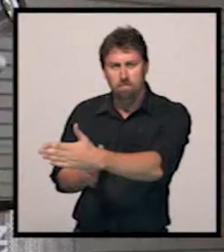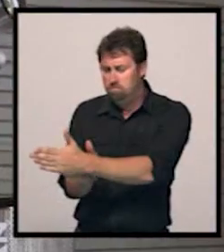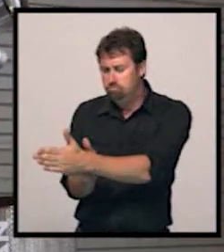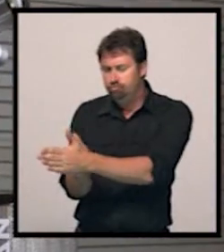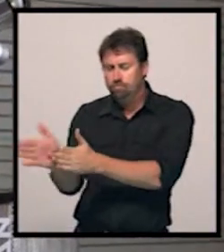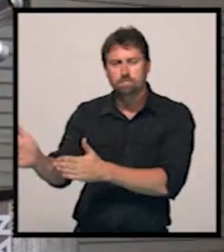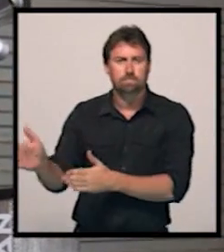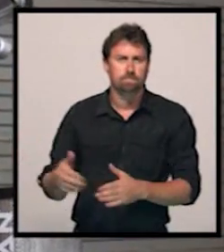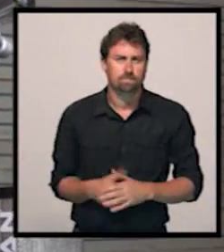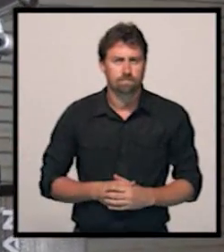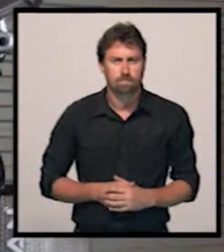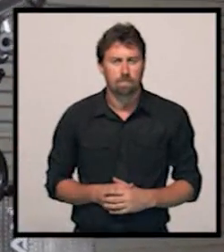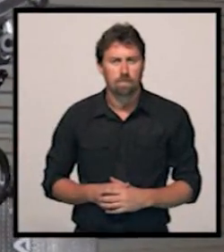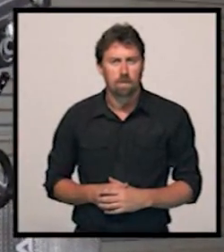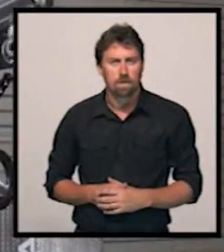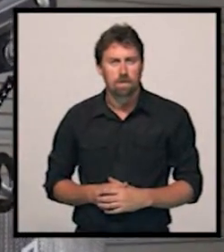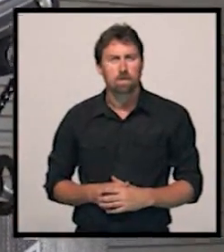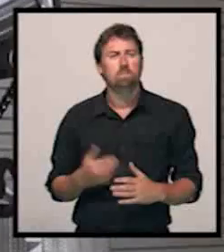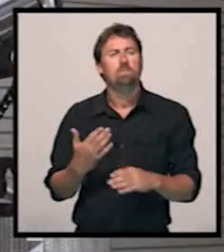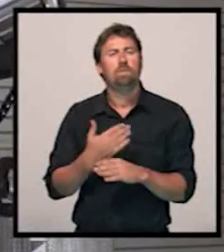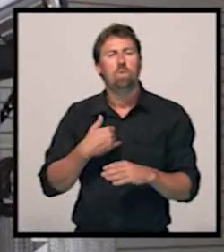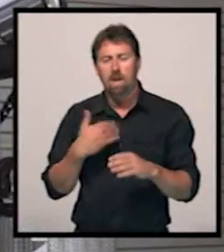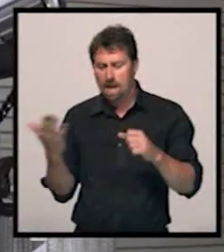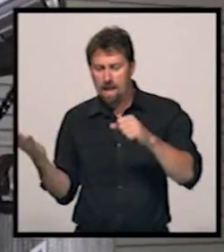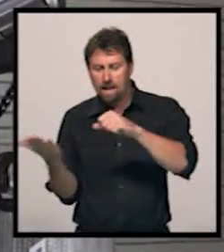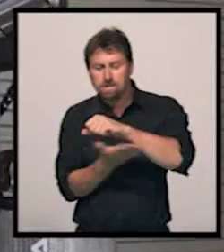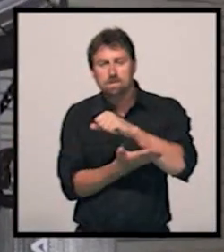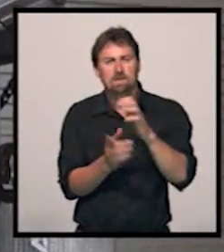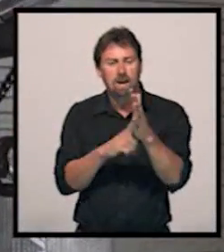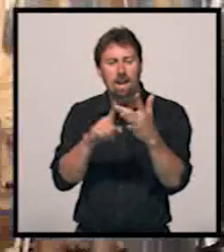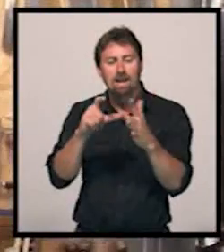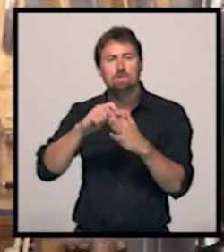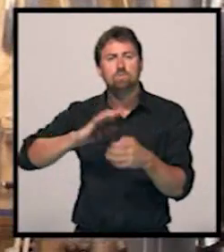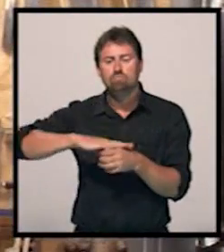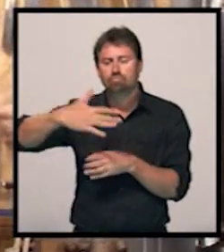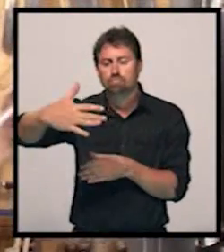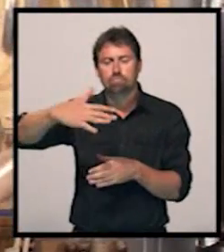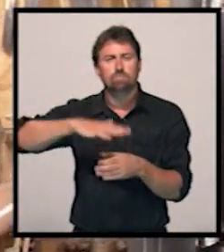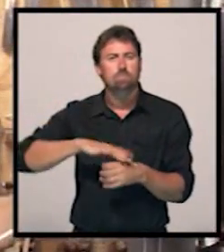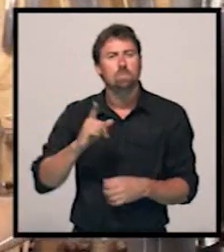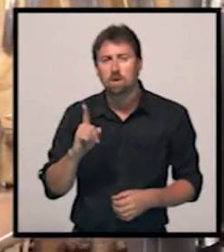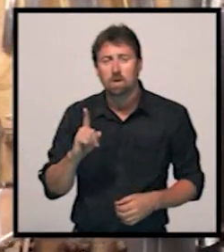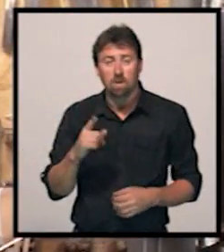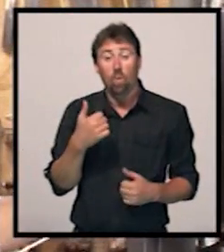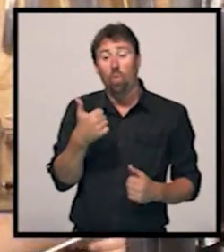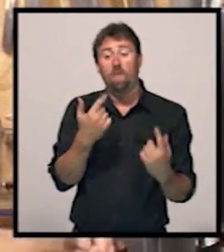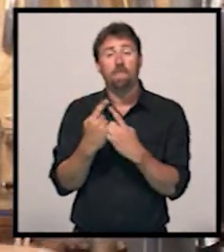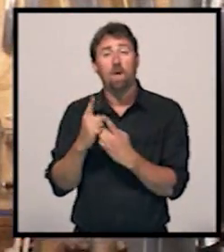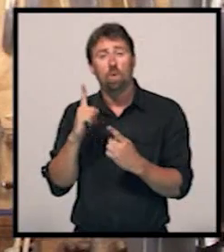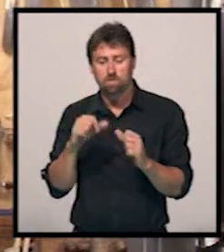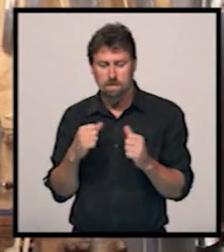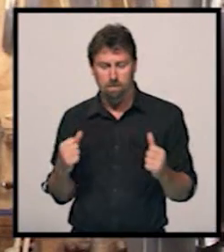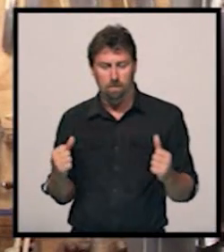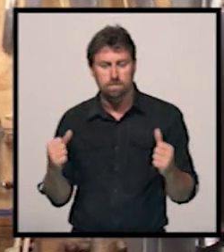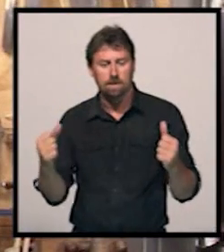off. But before I cut the lid off, there's something it's always a good practice to do, and that is use masking tape. Now the reason I